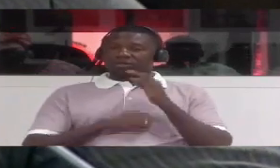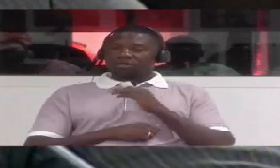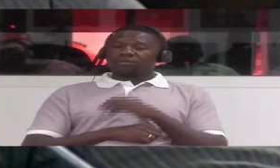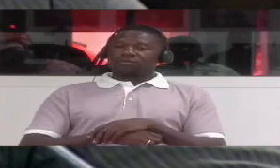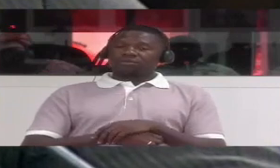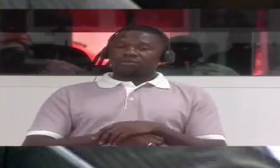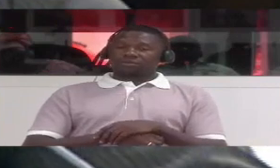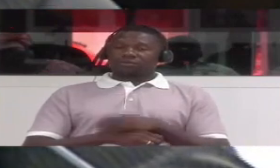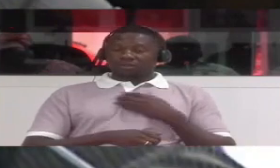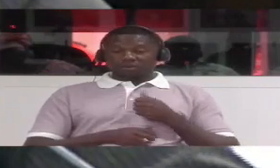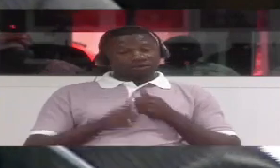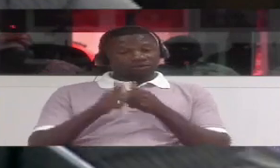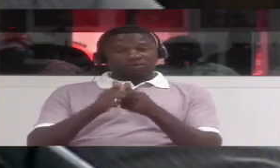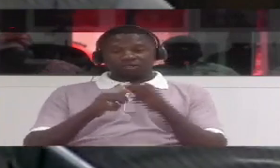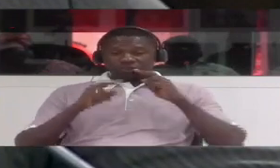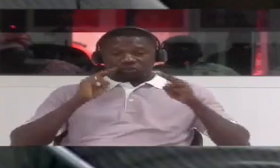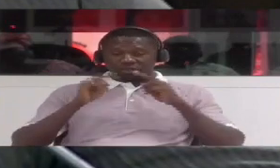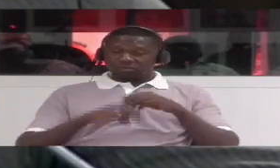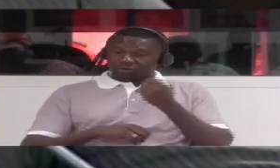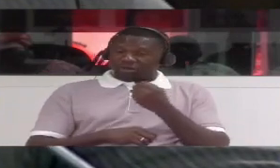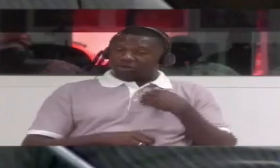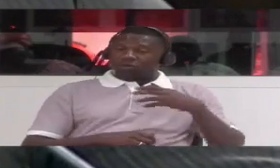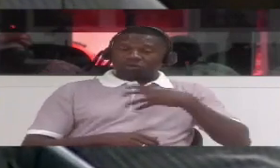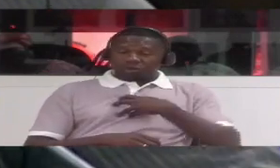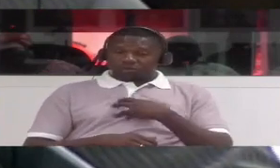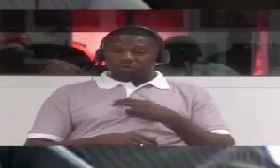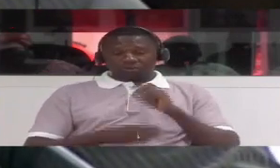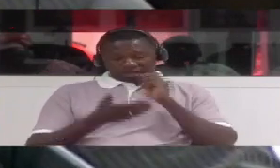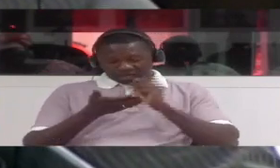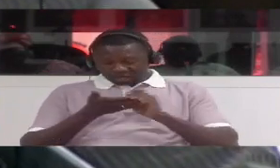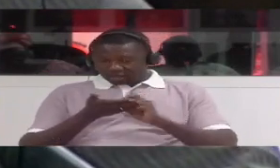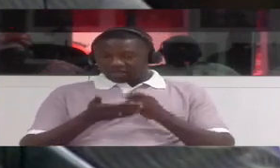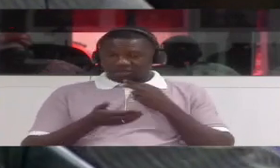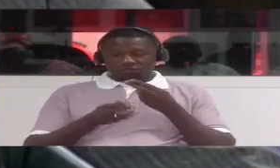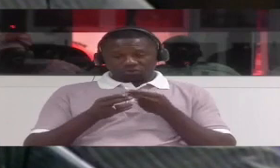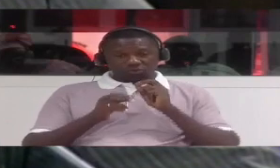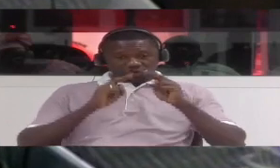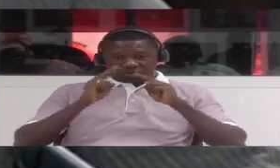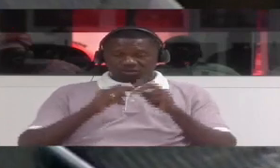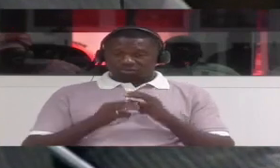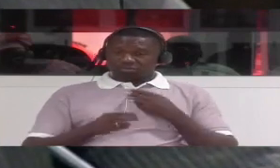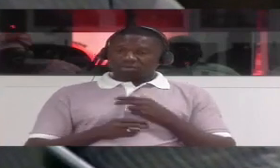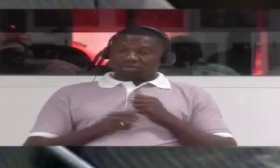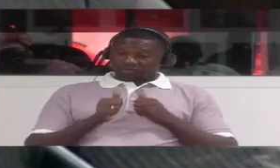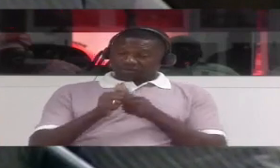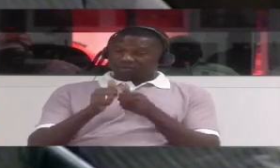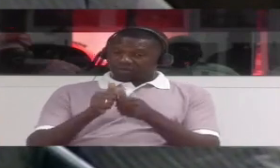the story very, because I always wanted to write this story and have a way of saying it. So I was following them. I interviewed